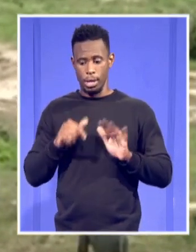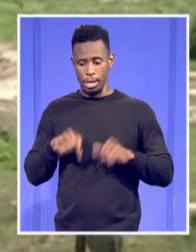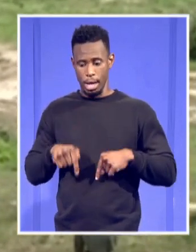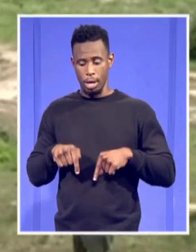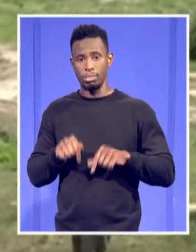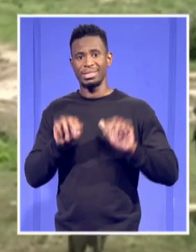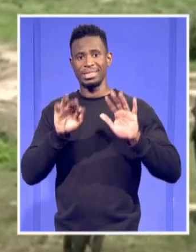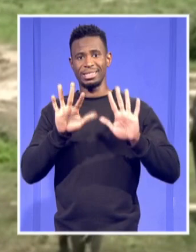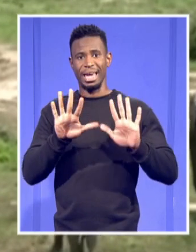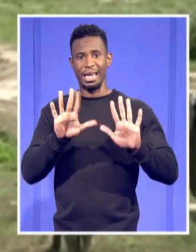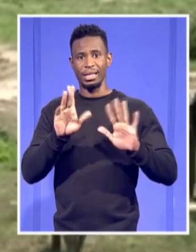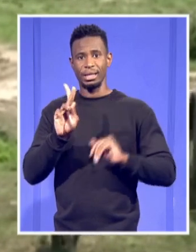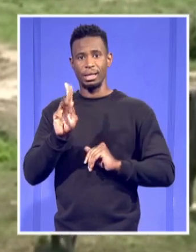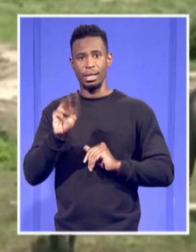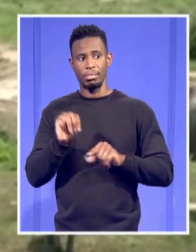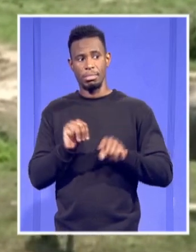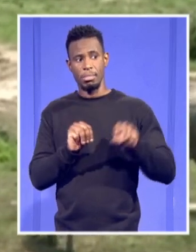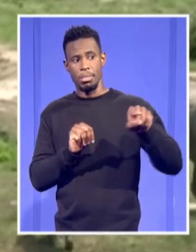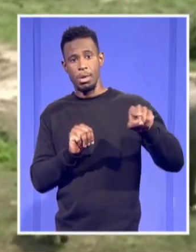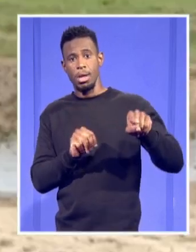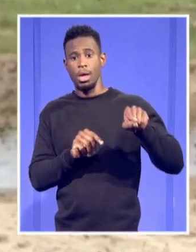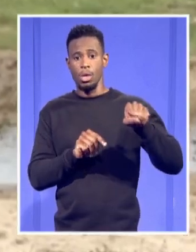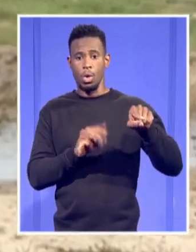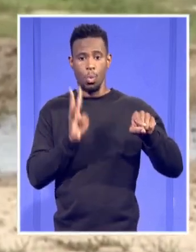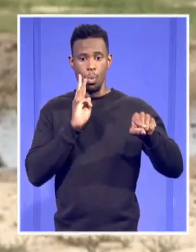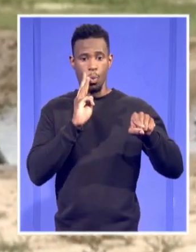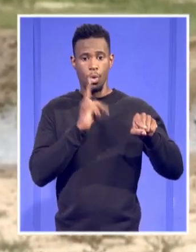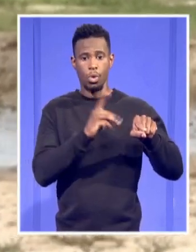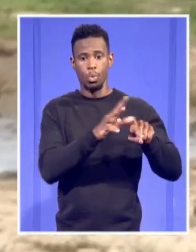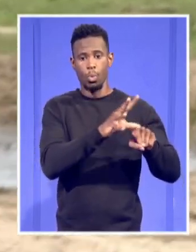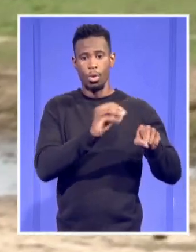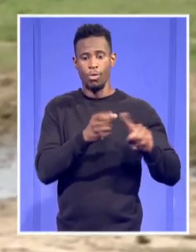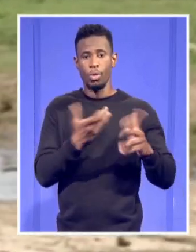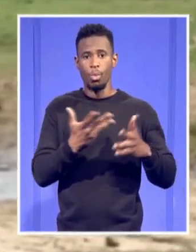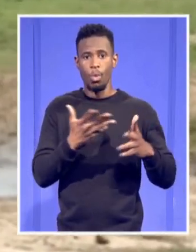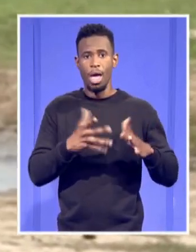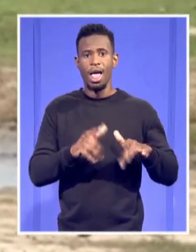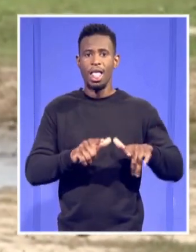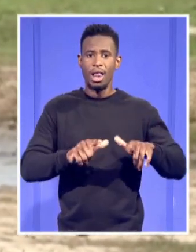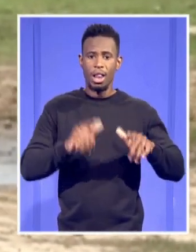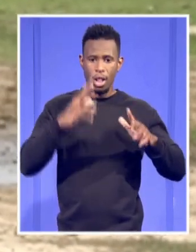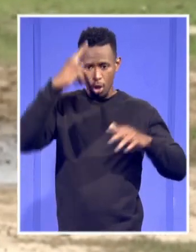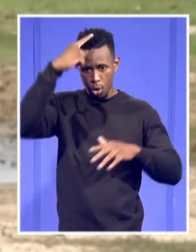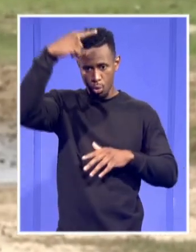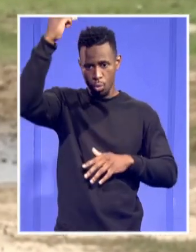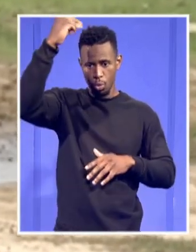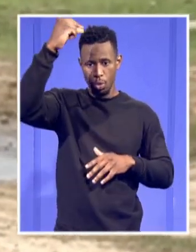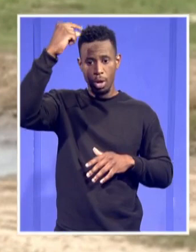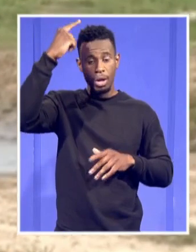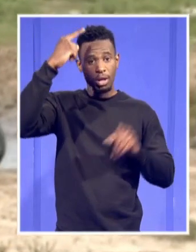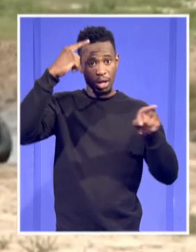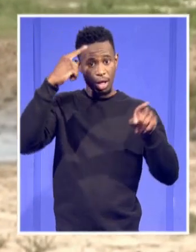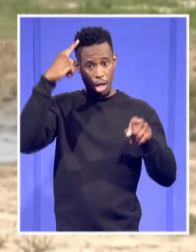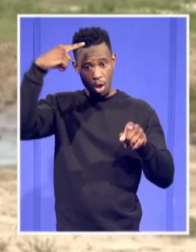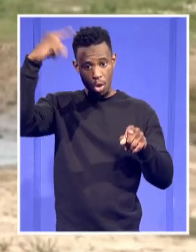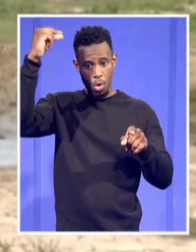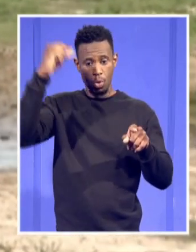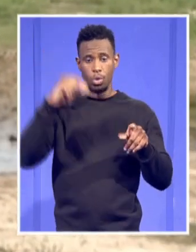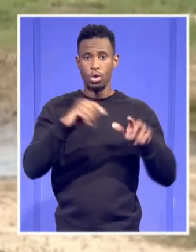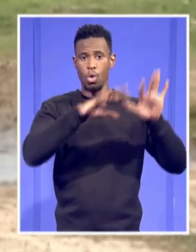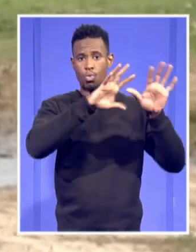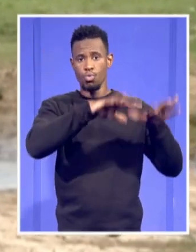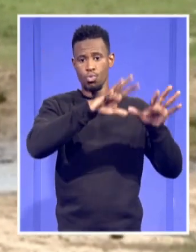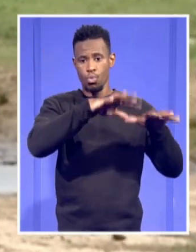now, that doesn't come from boils. That water comes from Lesotho. It rains in Lesotho, it goes into the Orange River, it goes into the